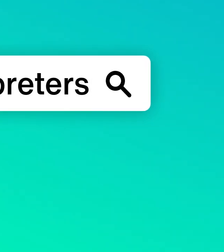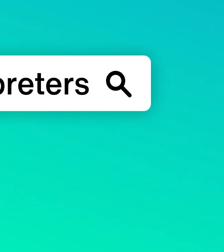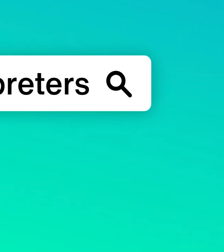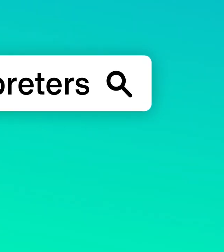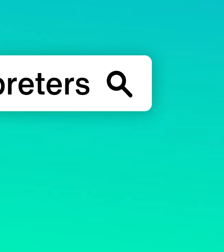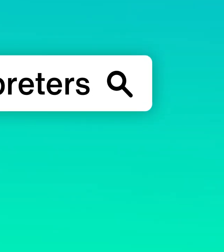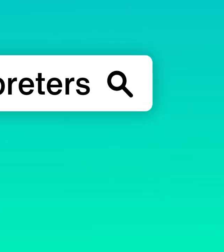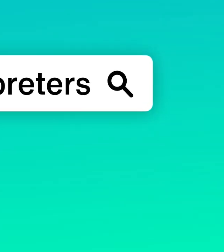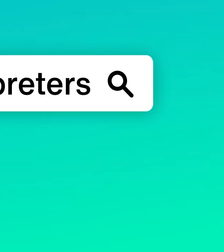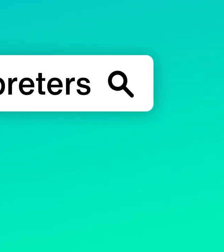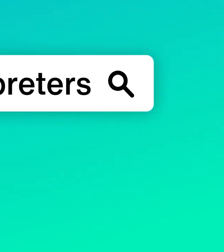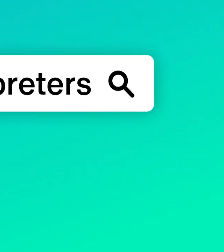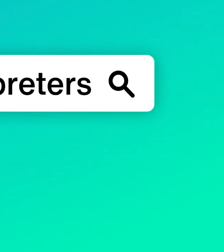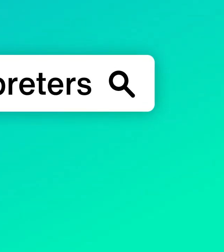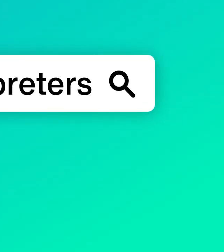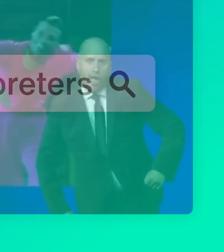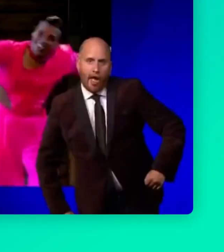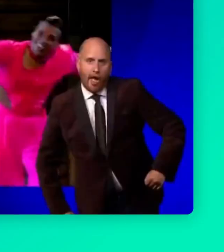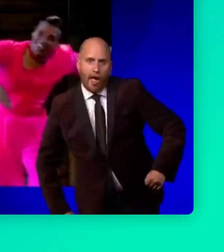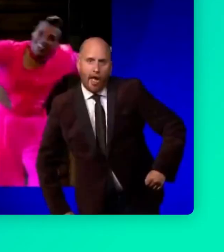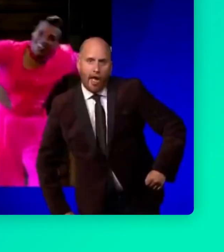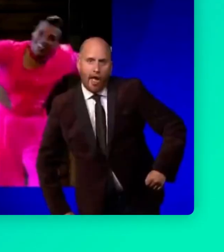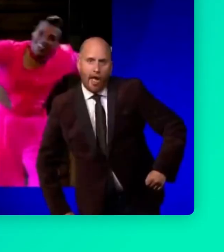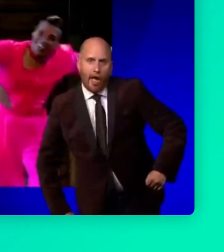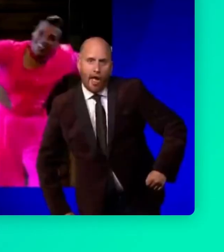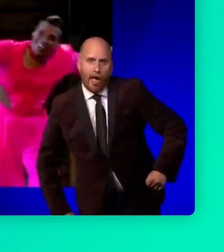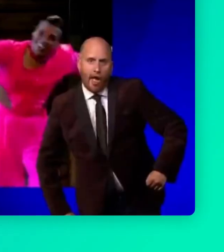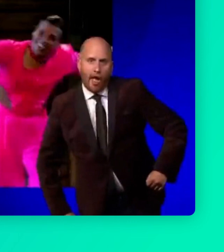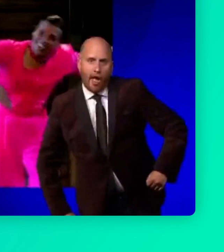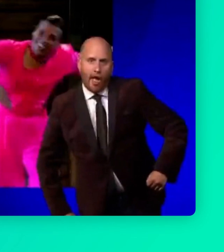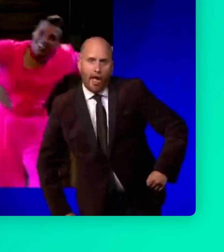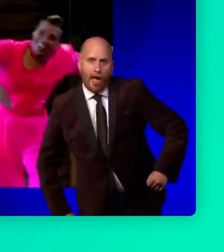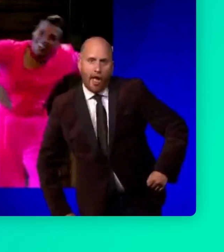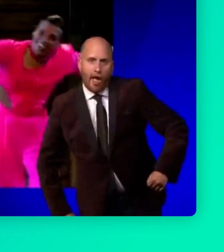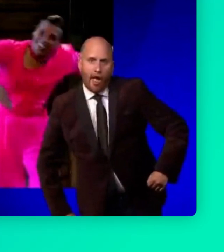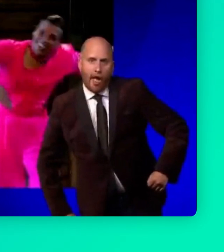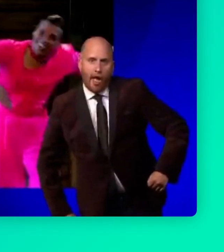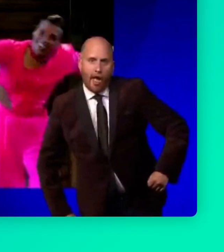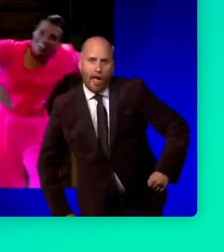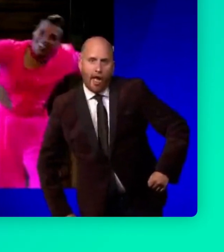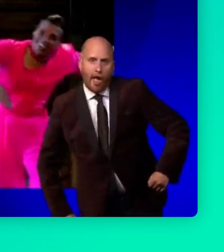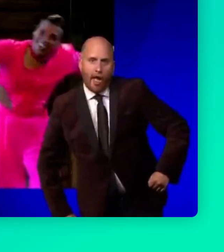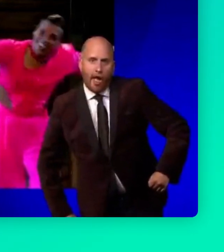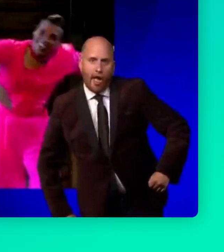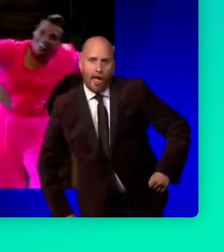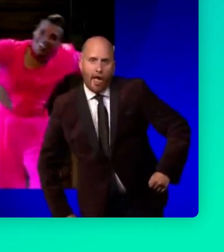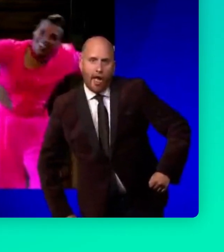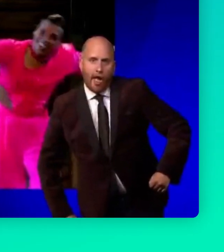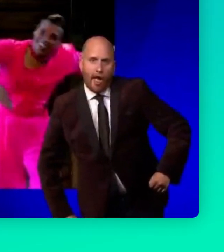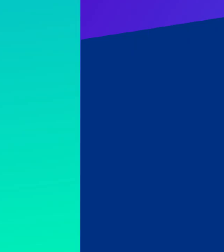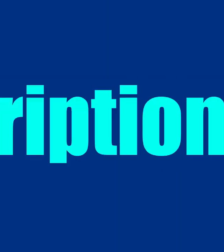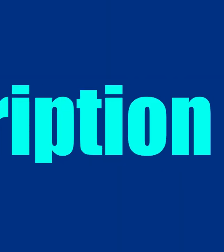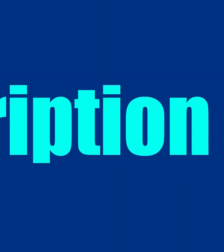ASL interpreters. You will be amazed. Watching Cha Cha Cha from Eurovision without sound was an experience unto